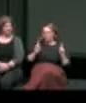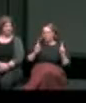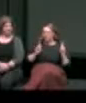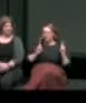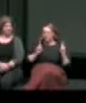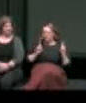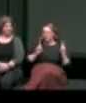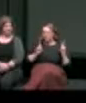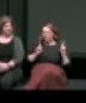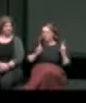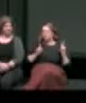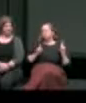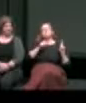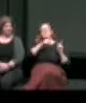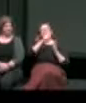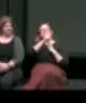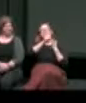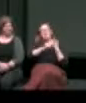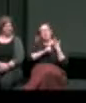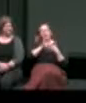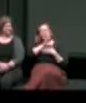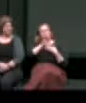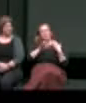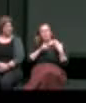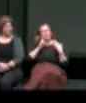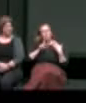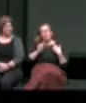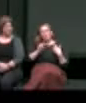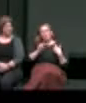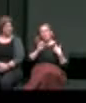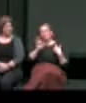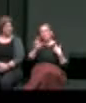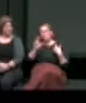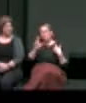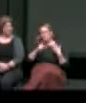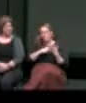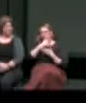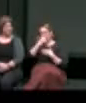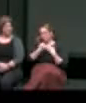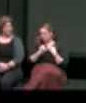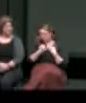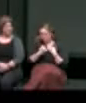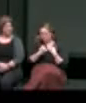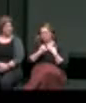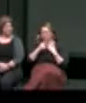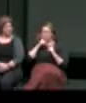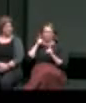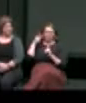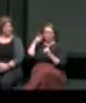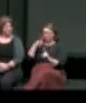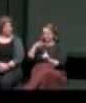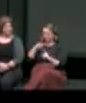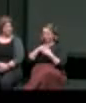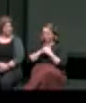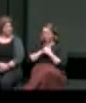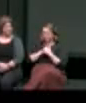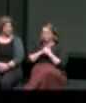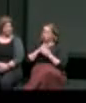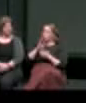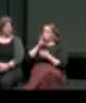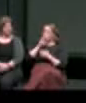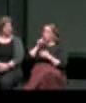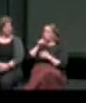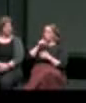is the design criteria for the tunnel project. And the bottom line is our water